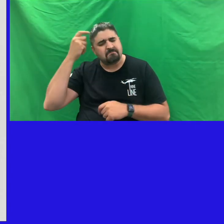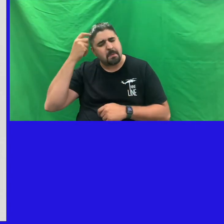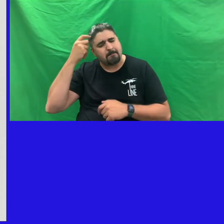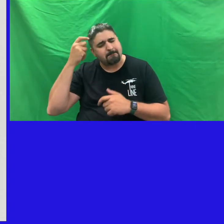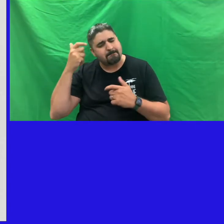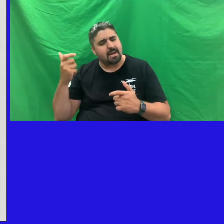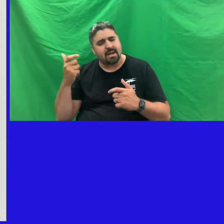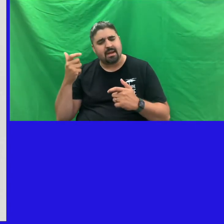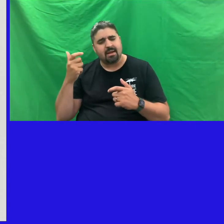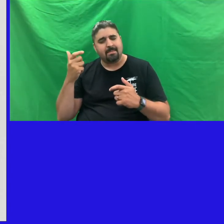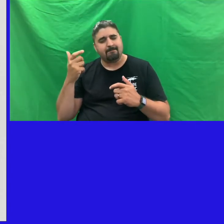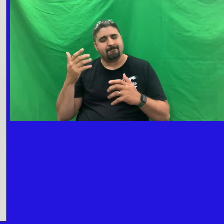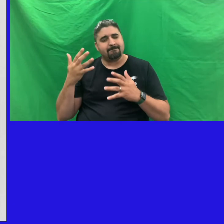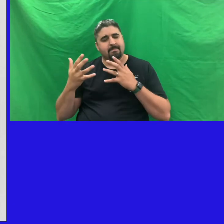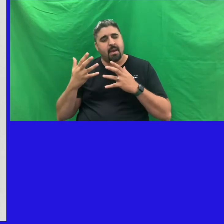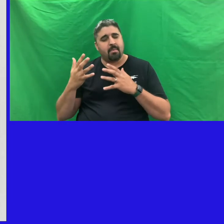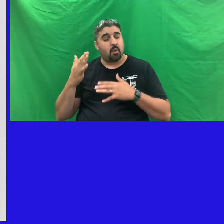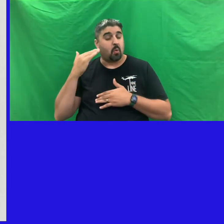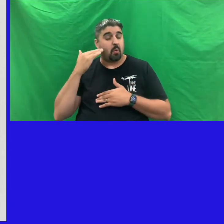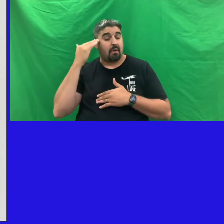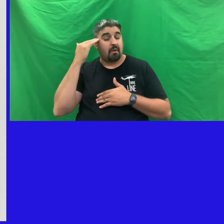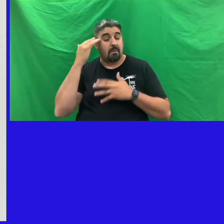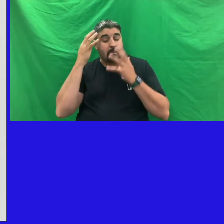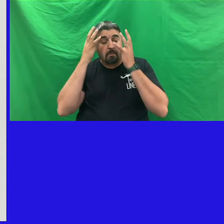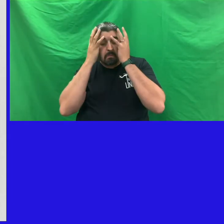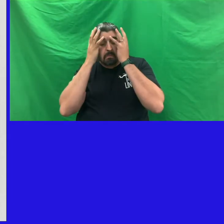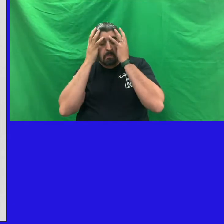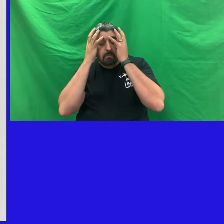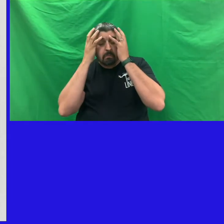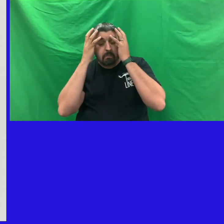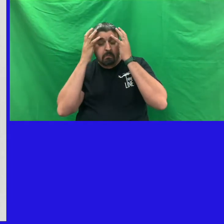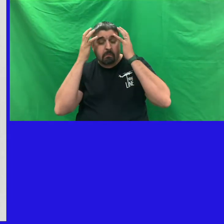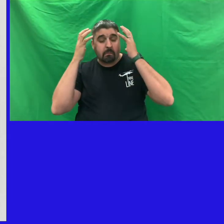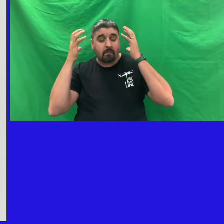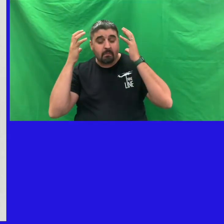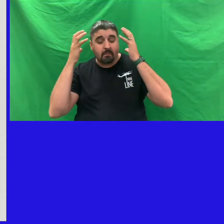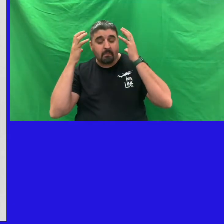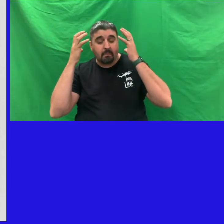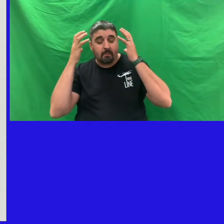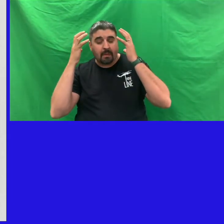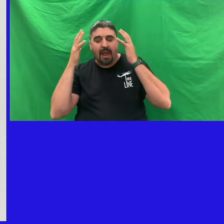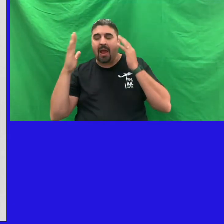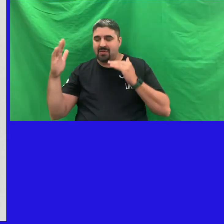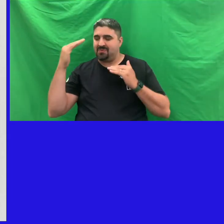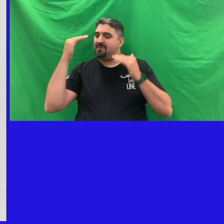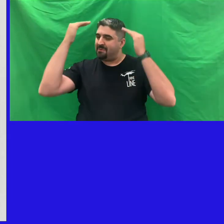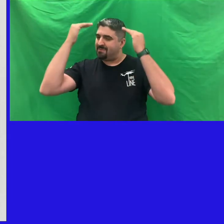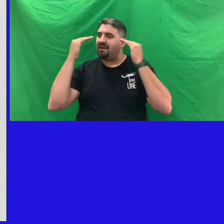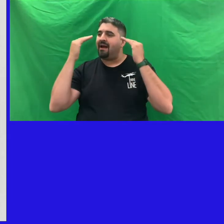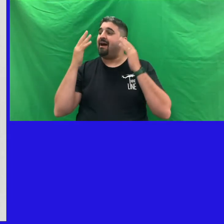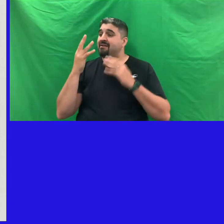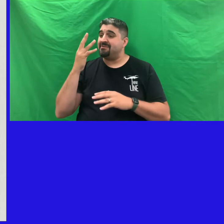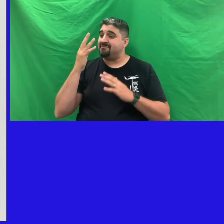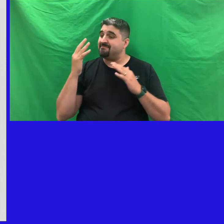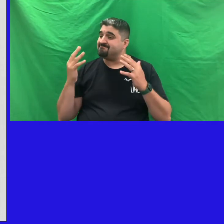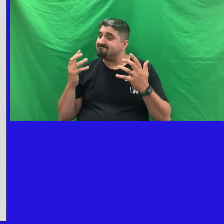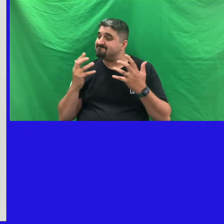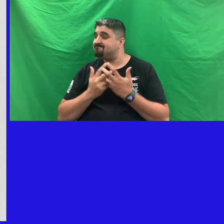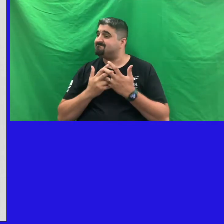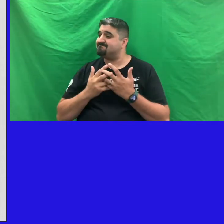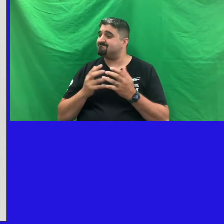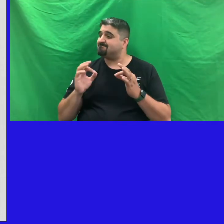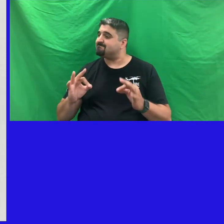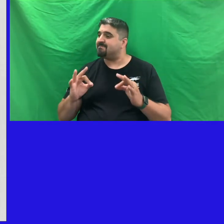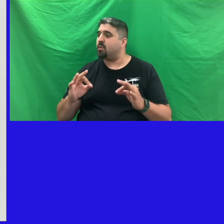thoughts. Those big thoughts will make your head grow larger. In the morning, your new hat